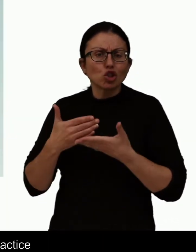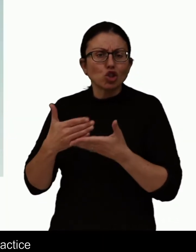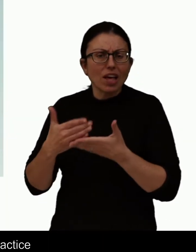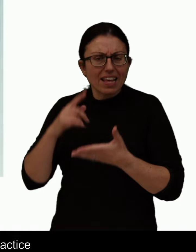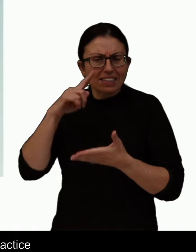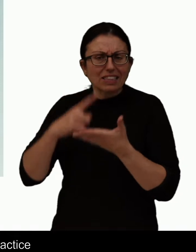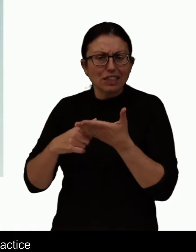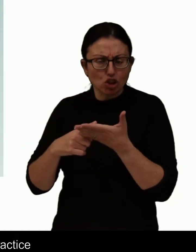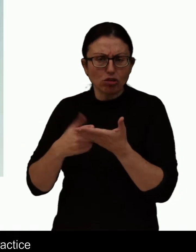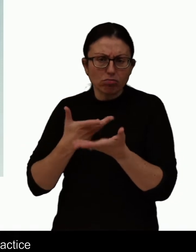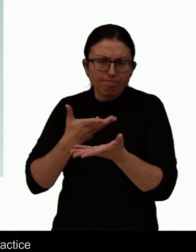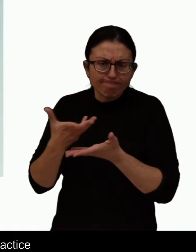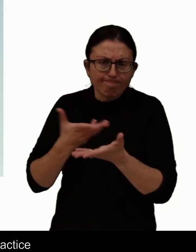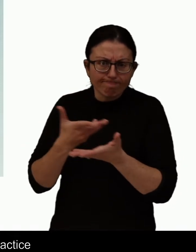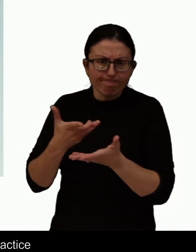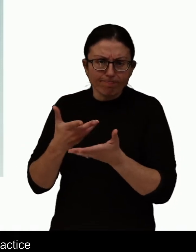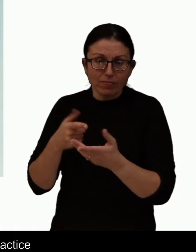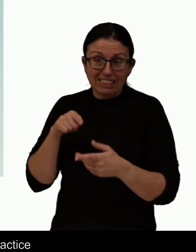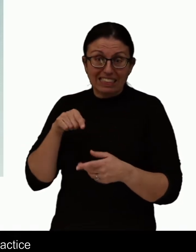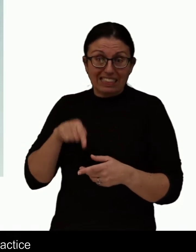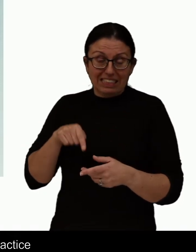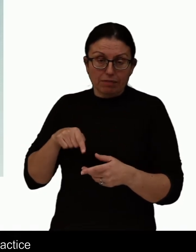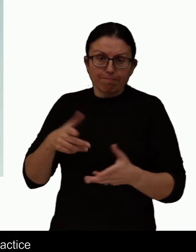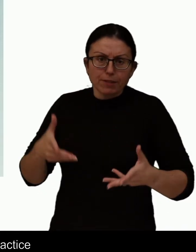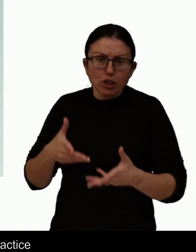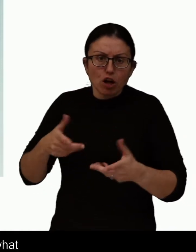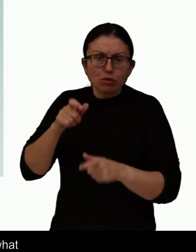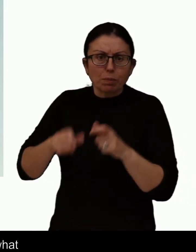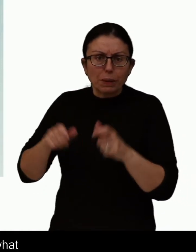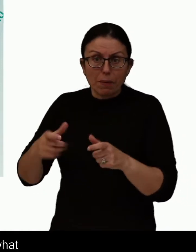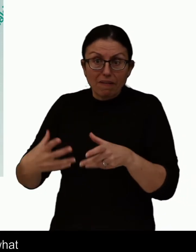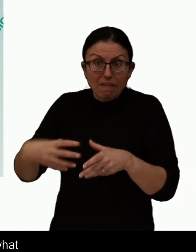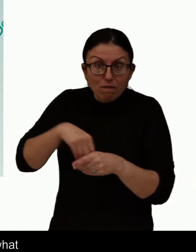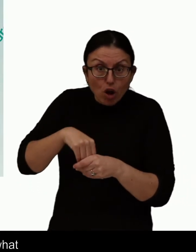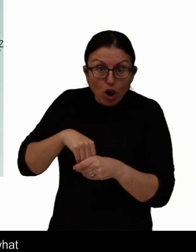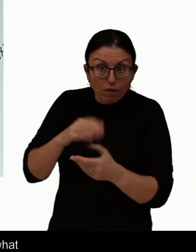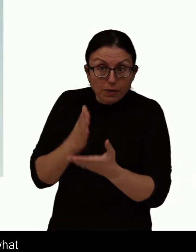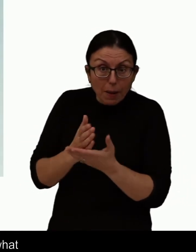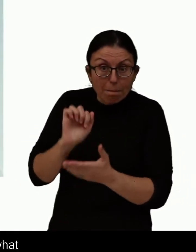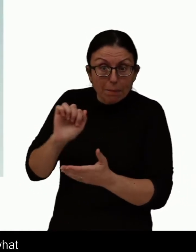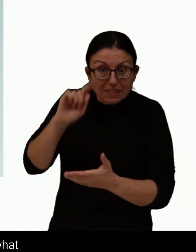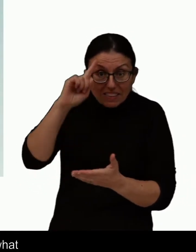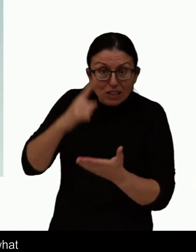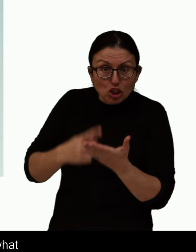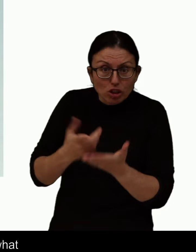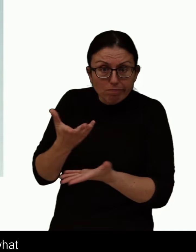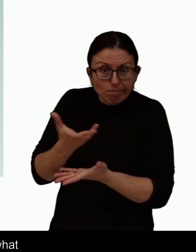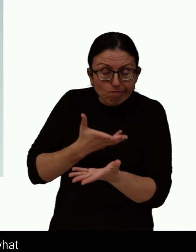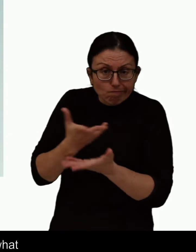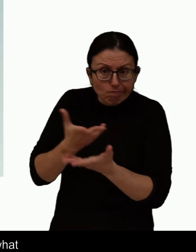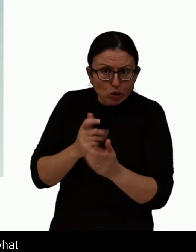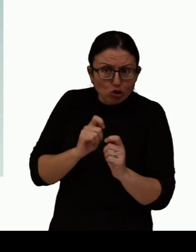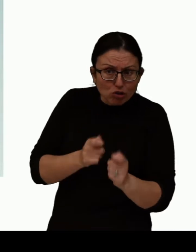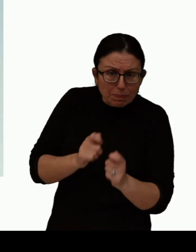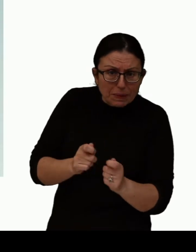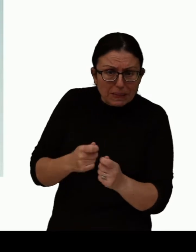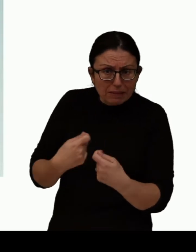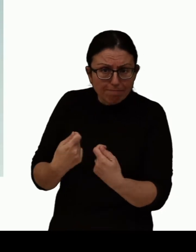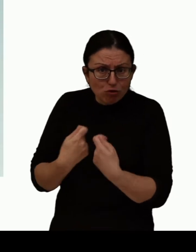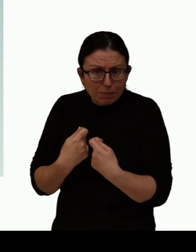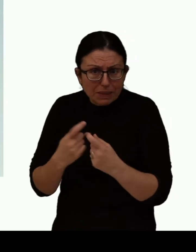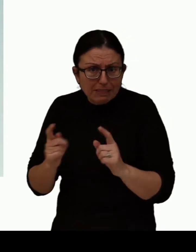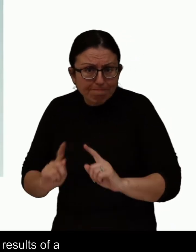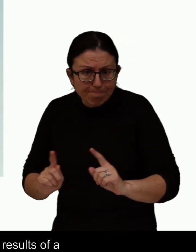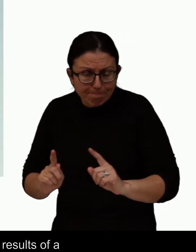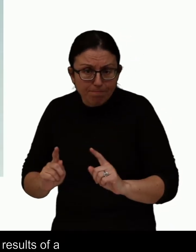Shared decision-making is a practice that encourages patients to be actively involved in decisions about what care and treatment they receive. This is